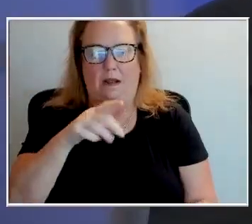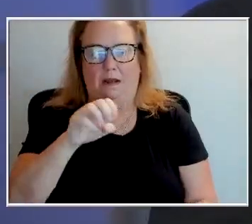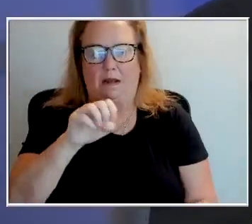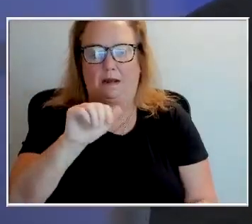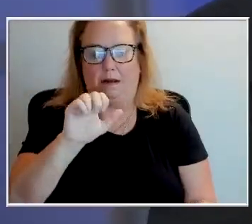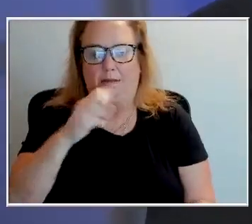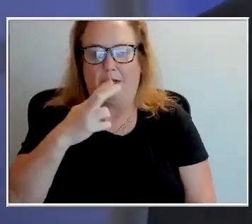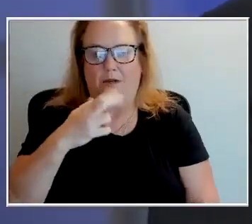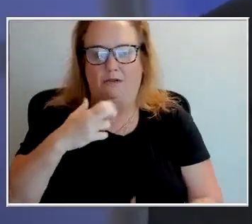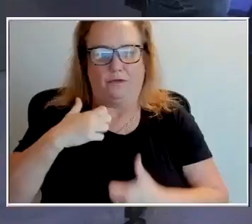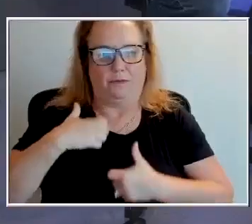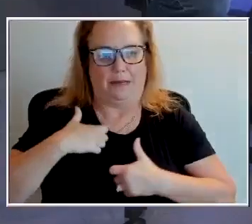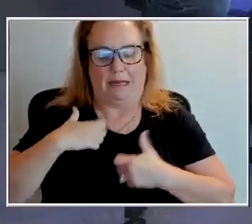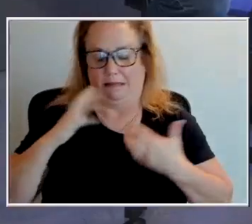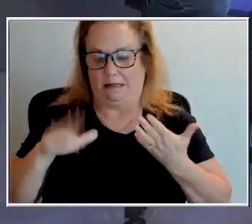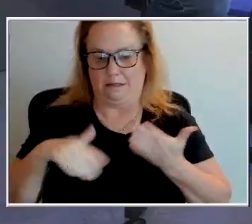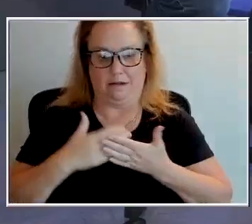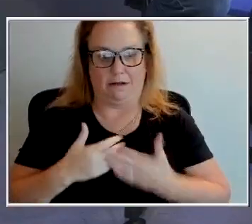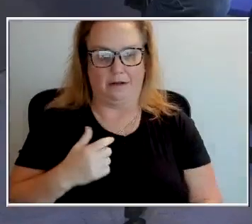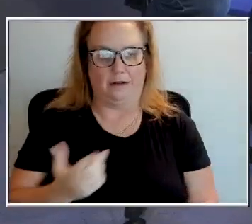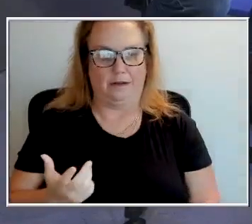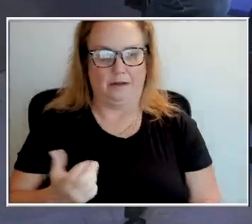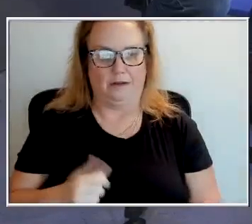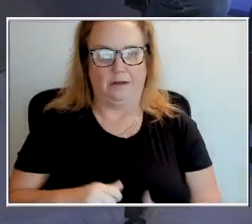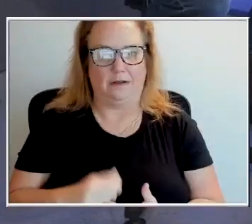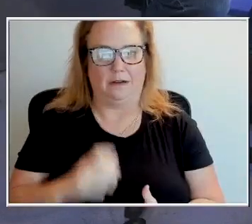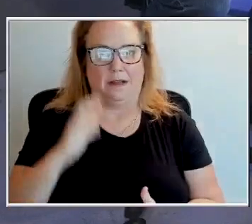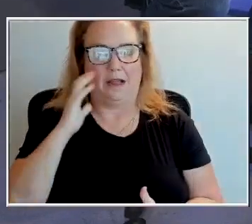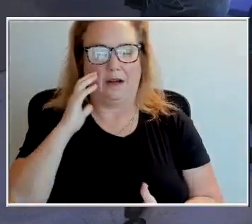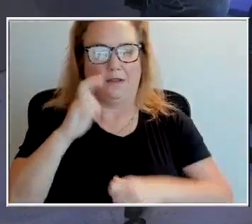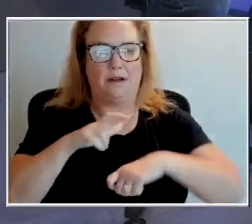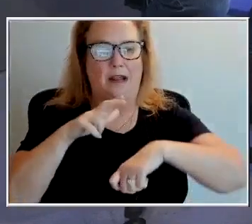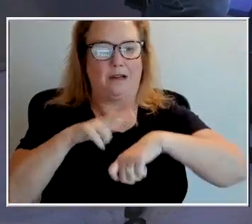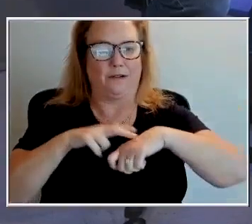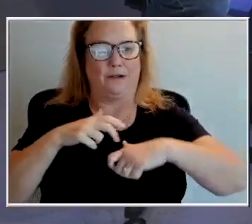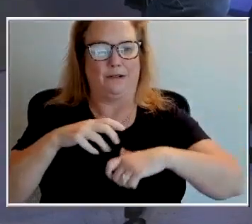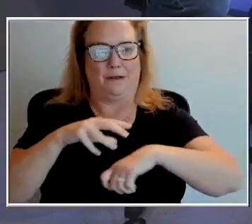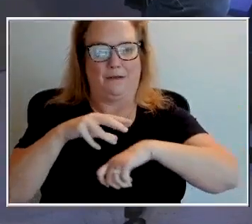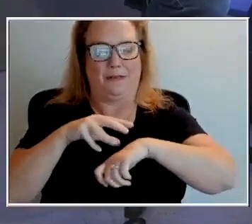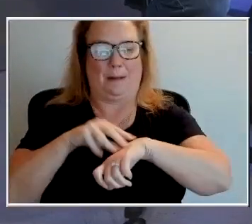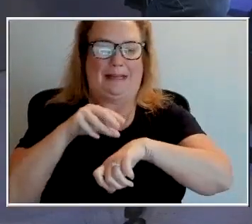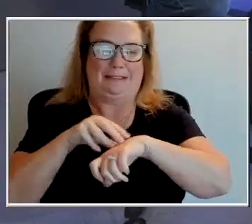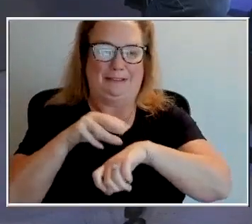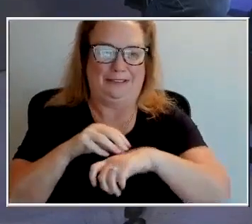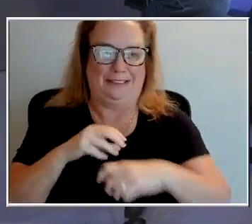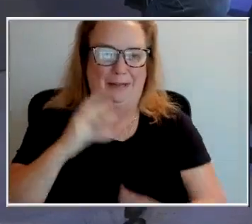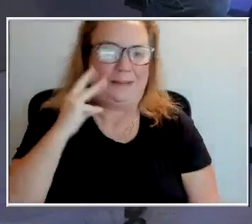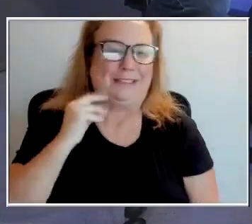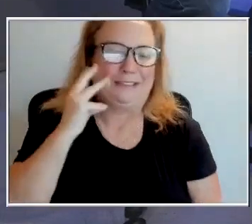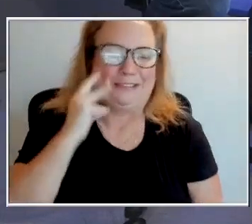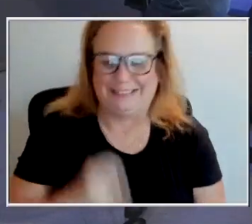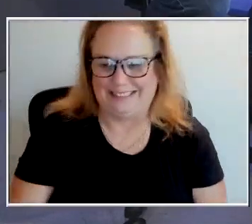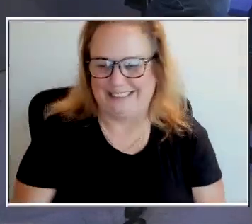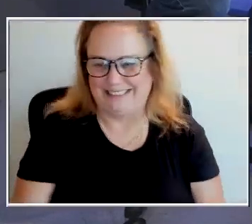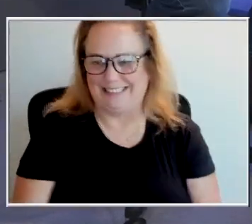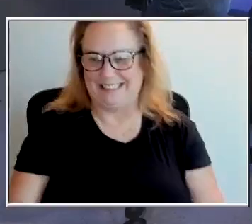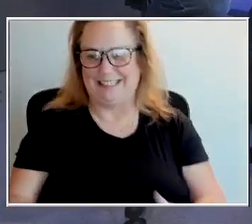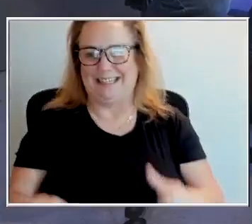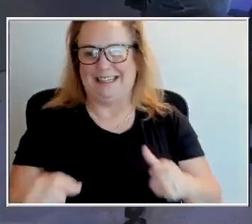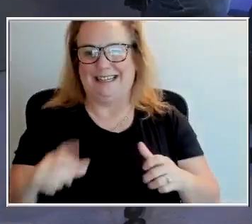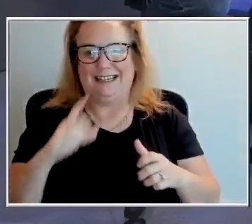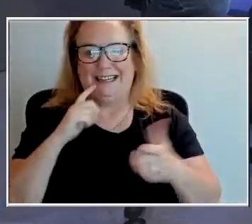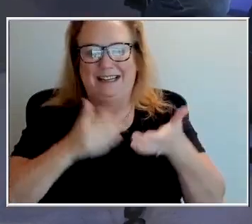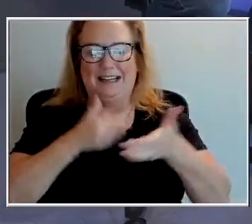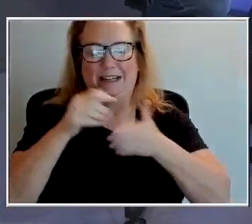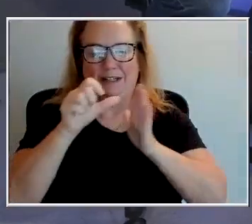that's awesome. And so you know, I love that you know the nationality of the peach. Right. Okay, now fast forward to the day of surgery. You talked